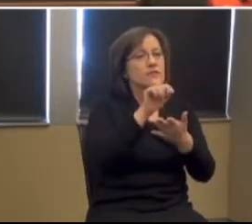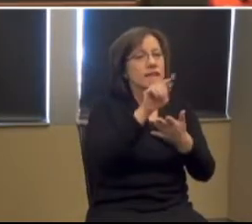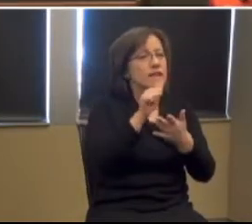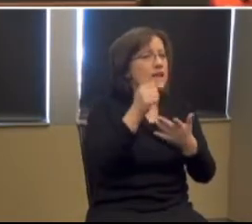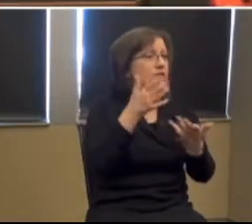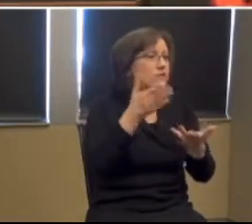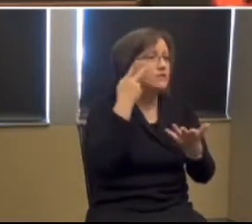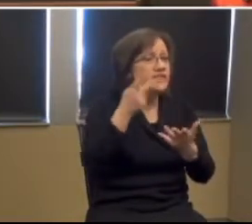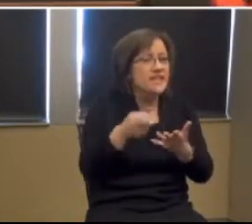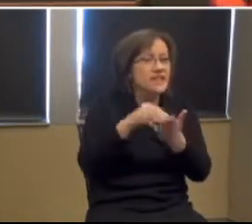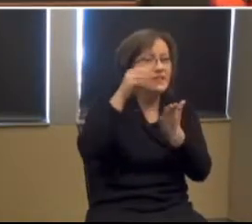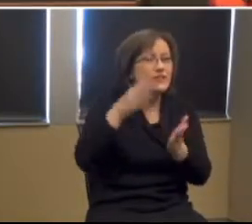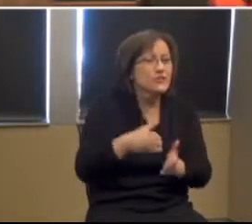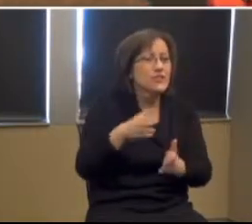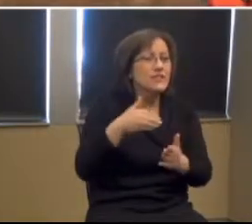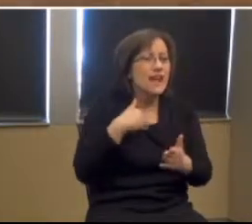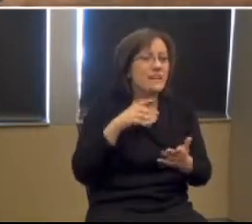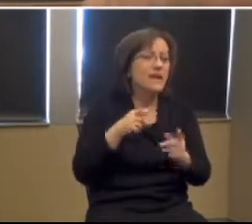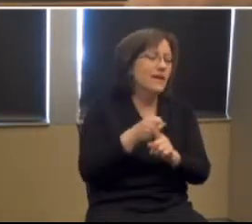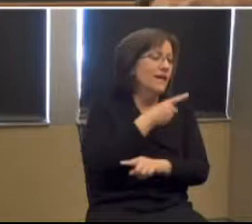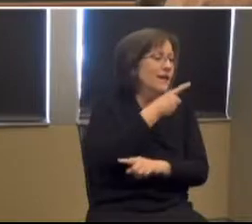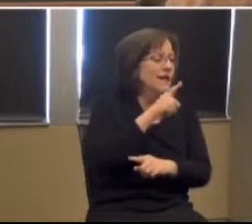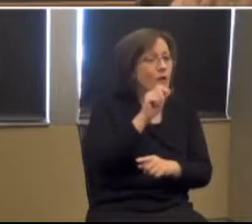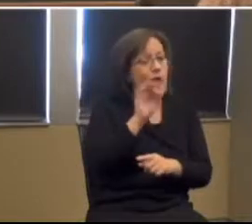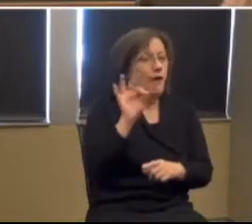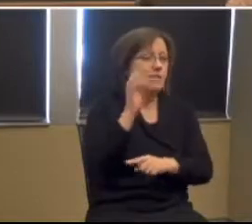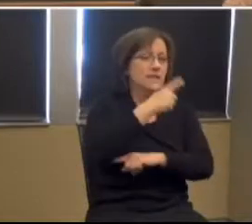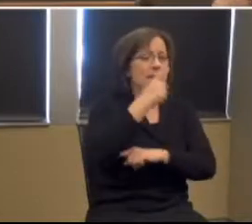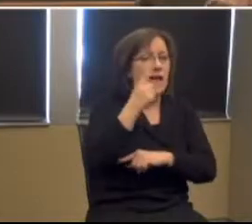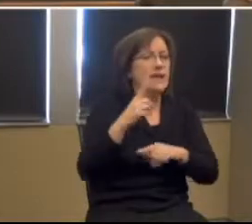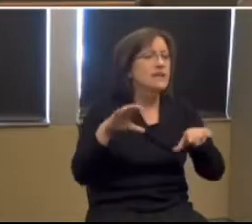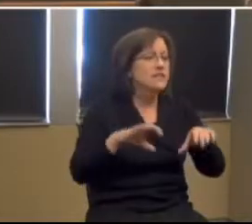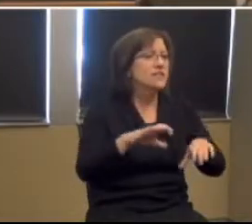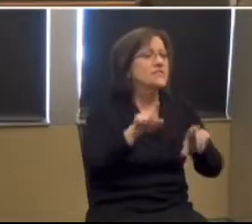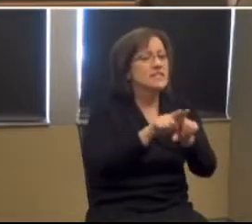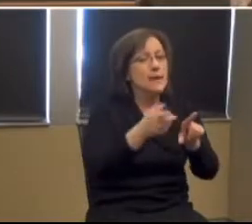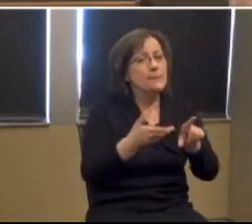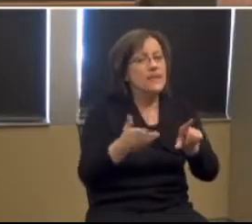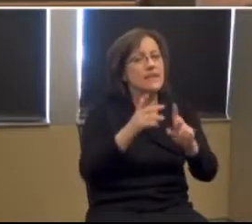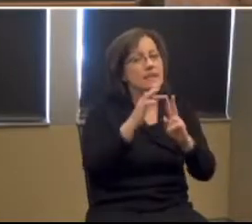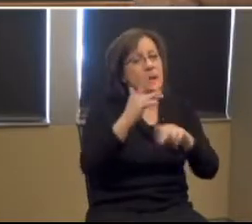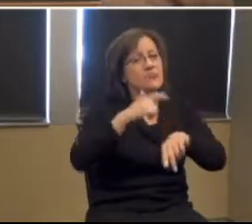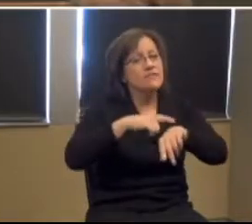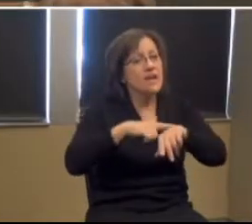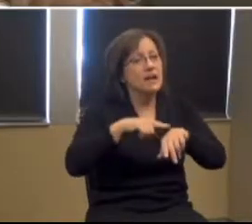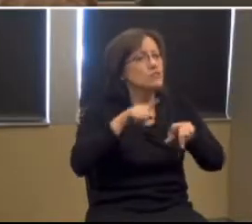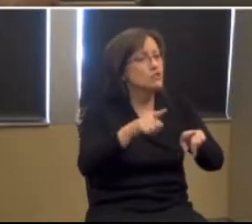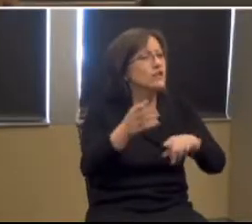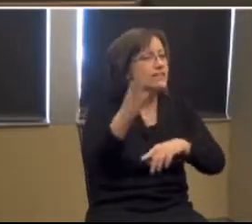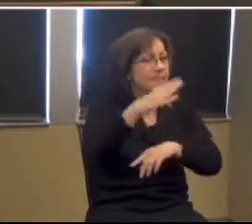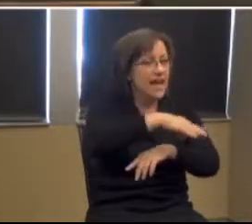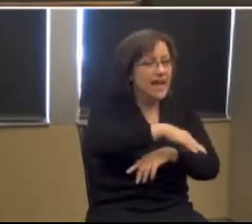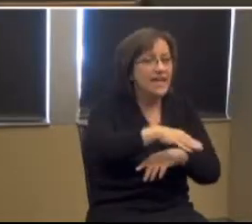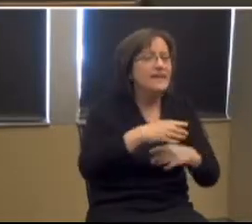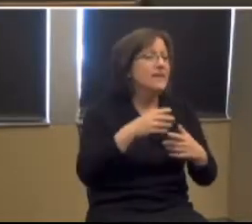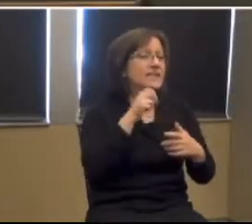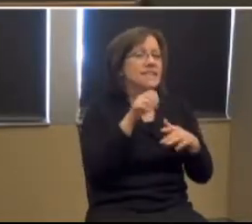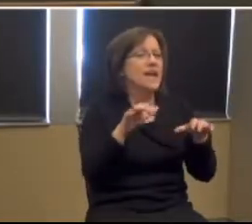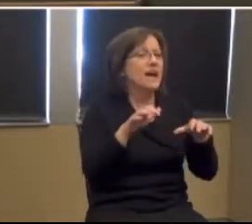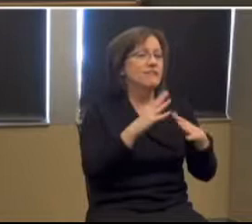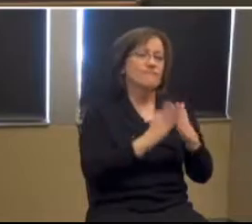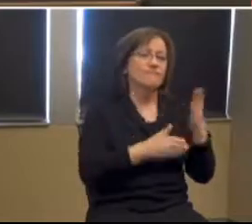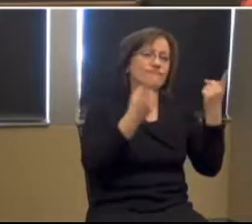and they have done the same task a couple times throughout the day, but they didn't really do it at that 80% or 90%